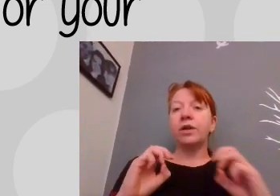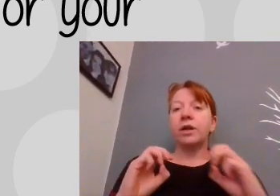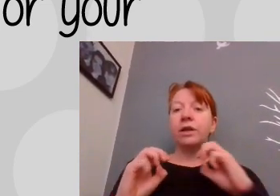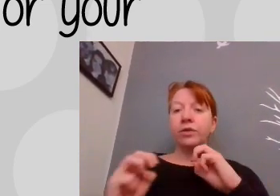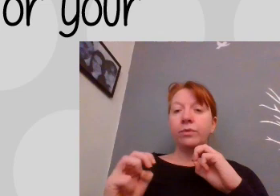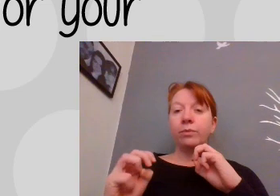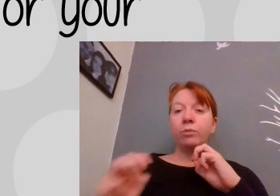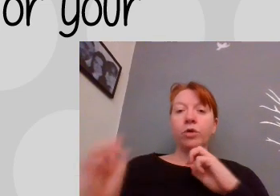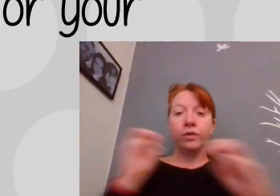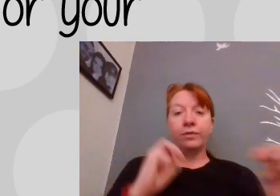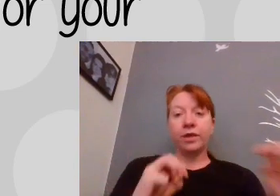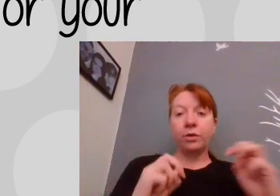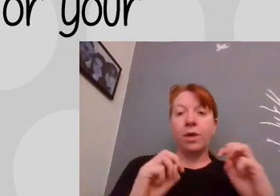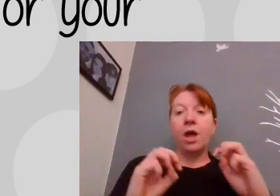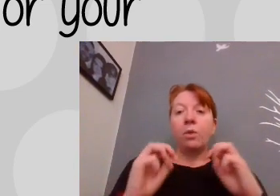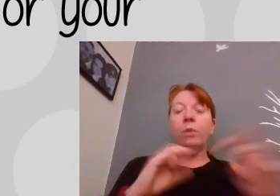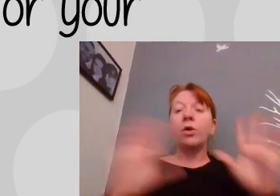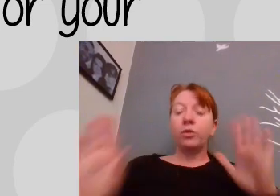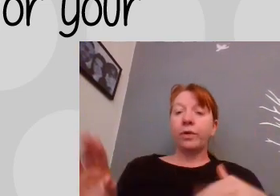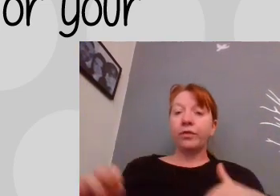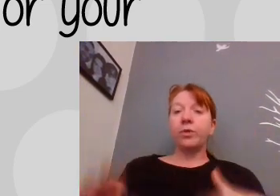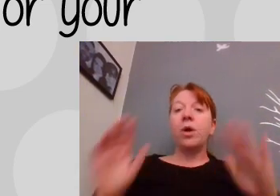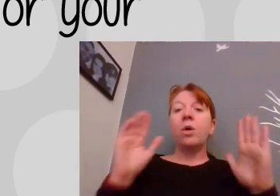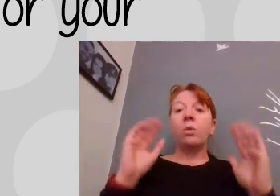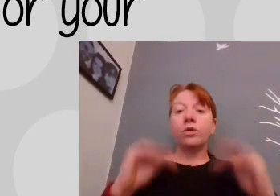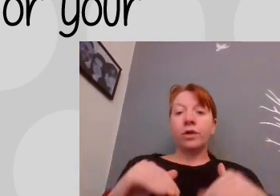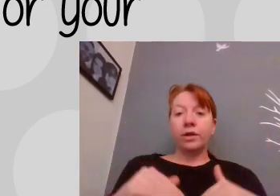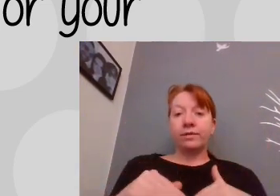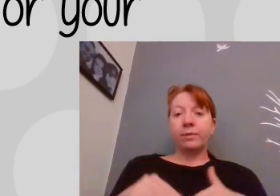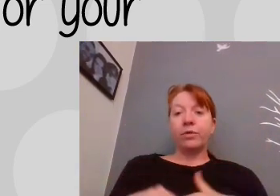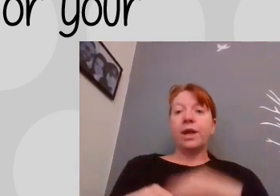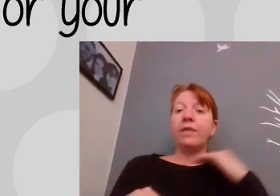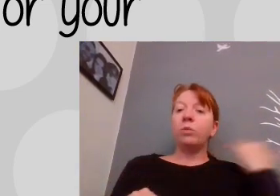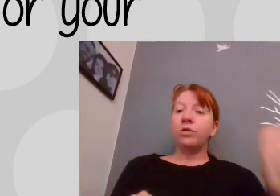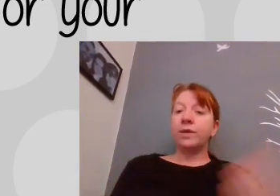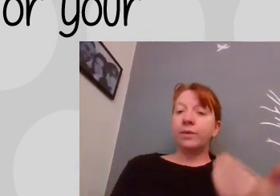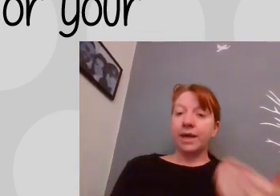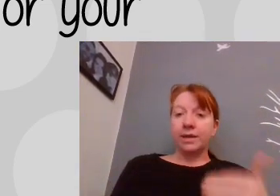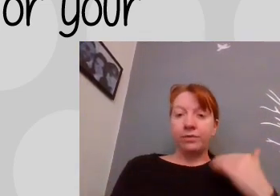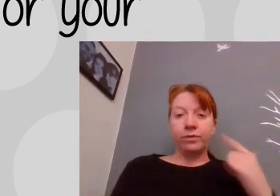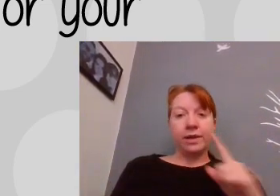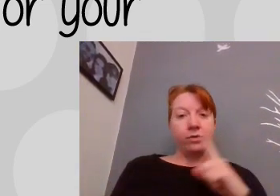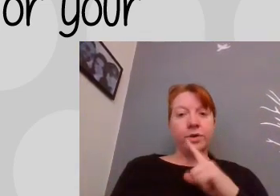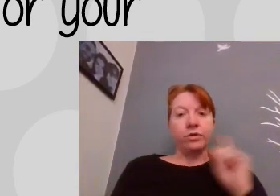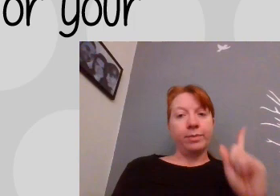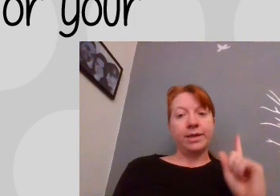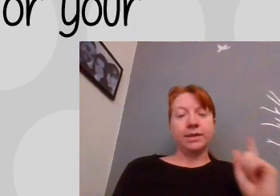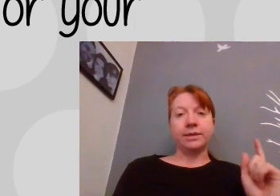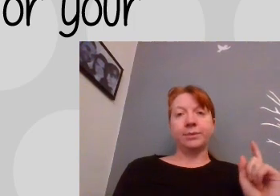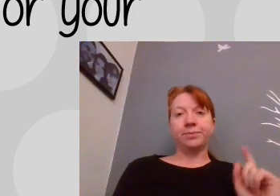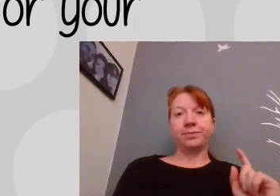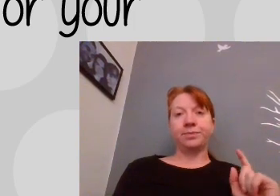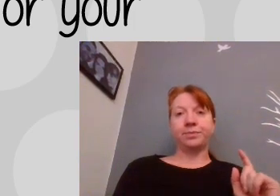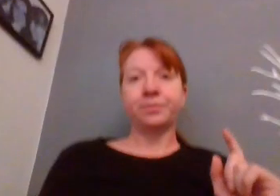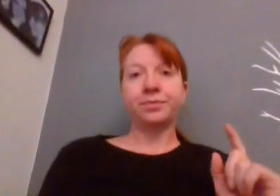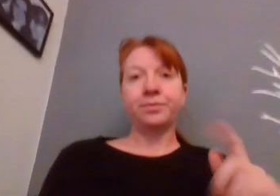so have another watch this video, watch it all the way through, watch the learning summary, and then watch the video again. If you still have questions, please